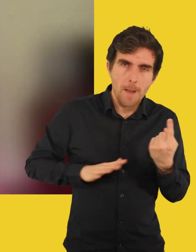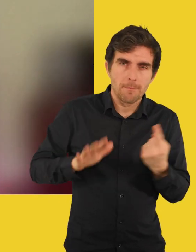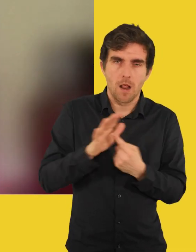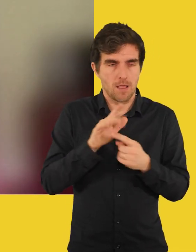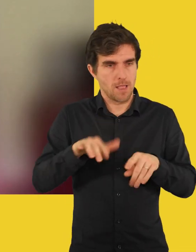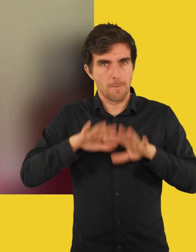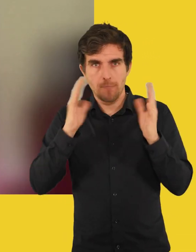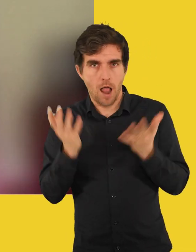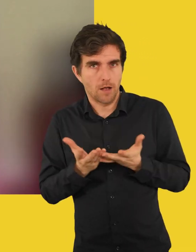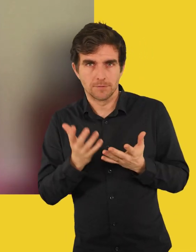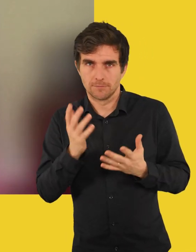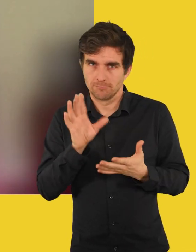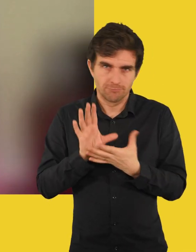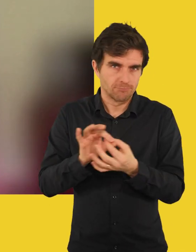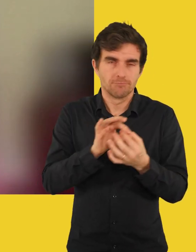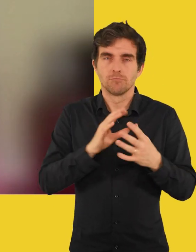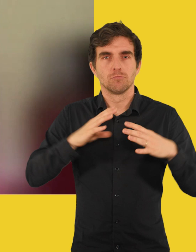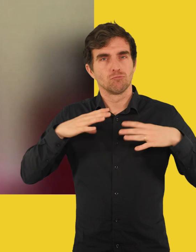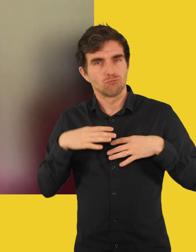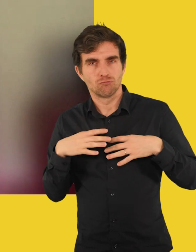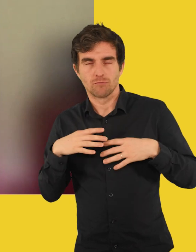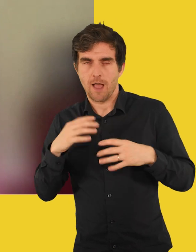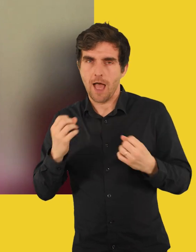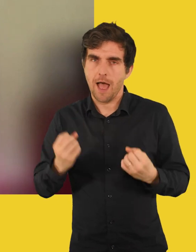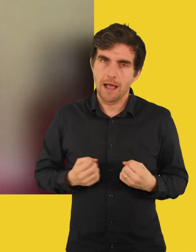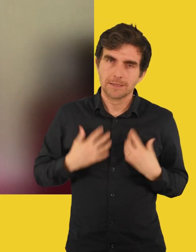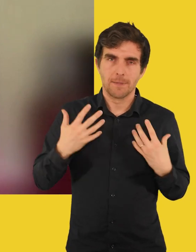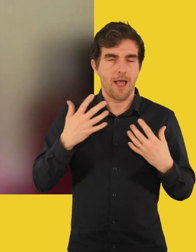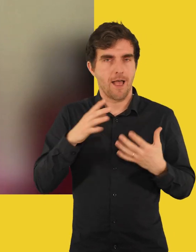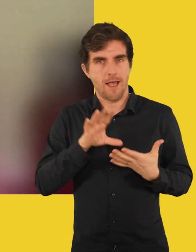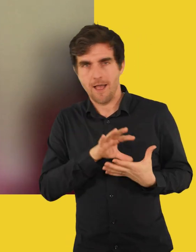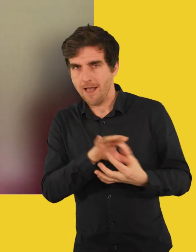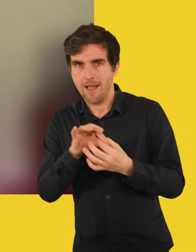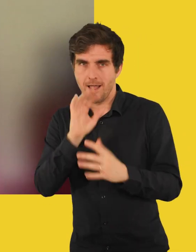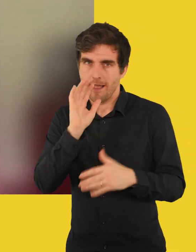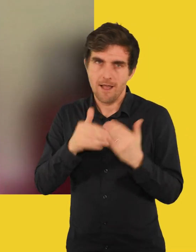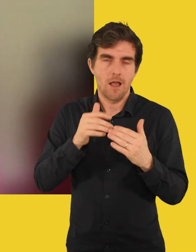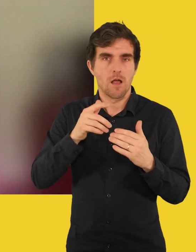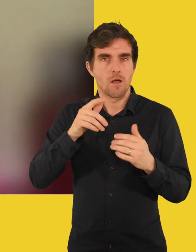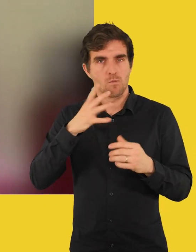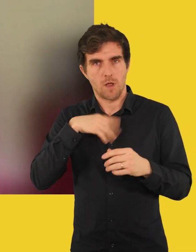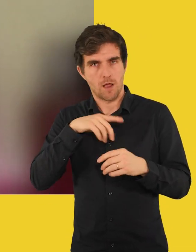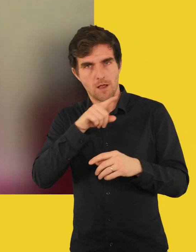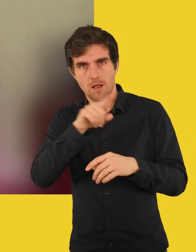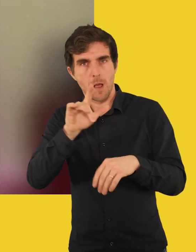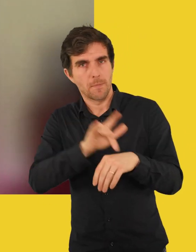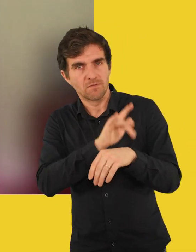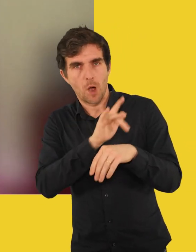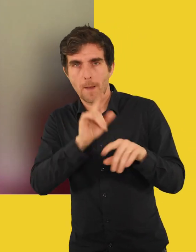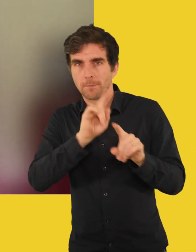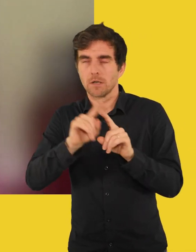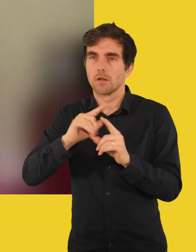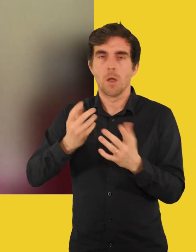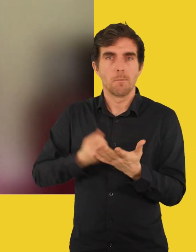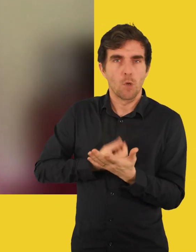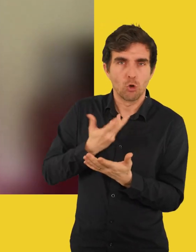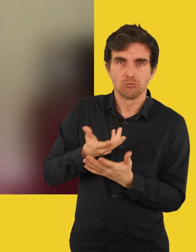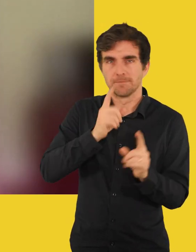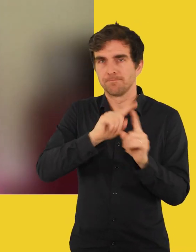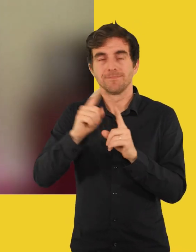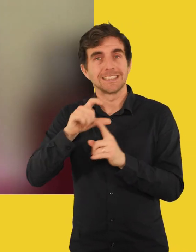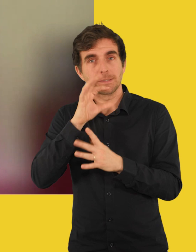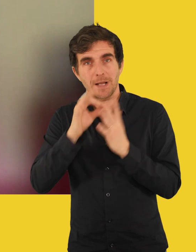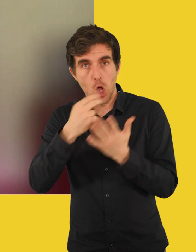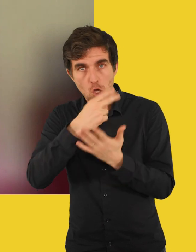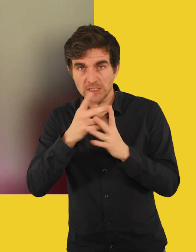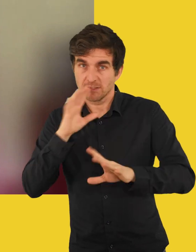that are fairer for all, people and planet, and end with a relaxing and inspiring evening, spotlighting performances and poetry